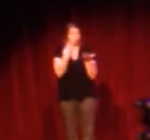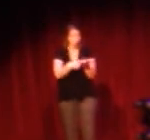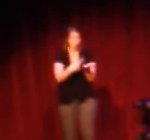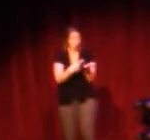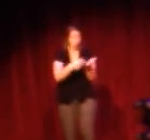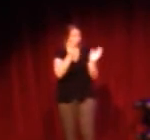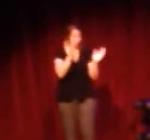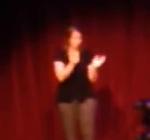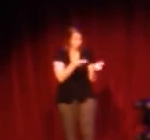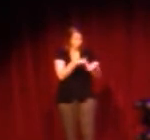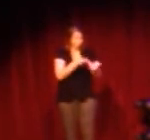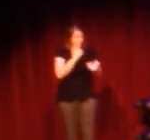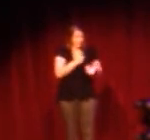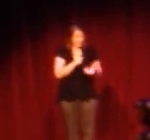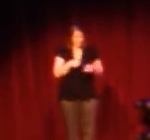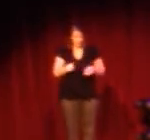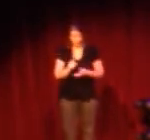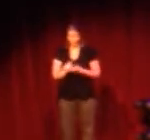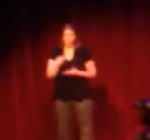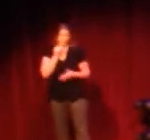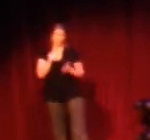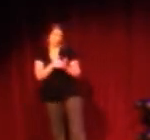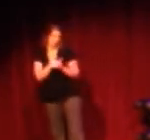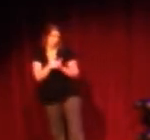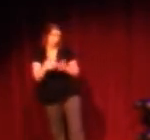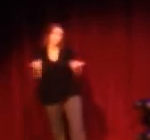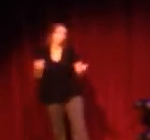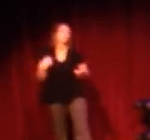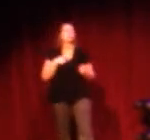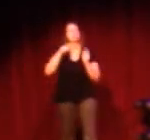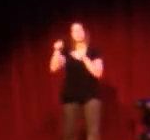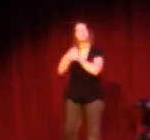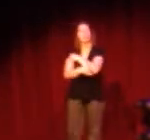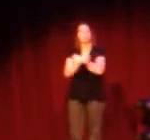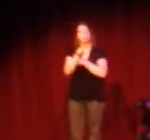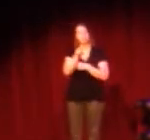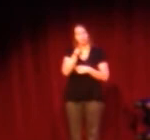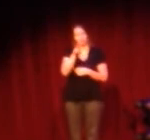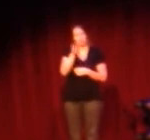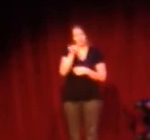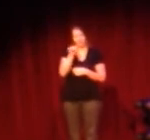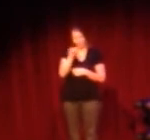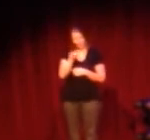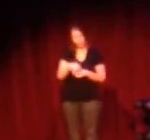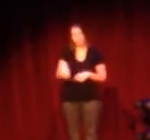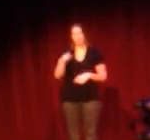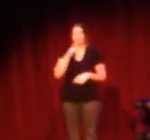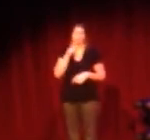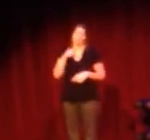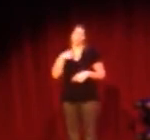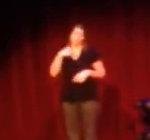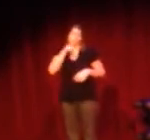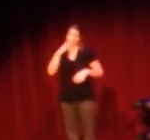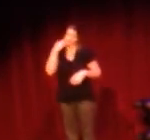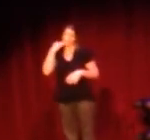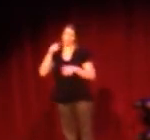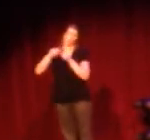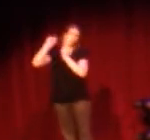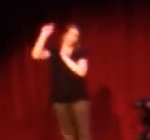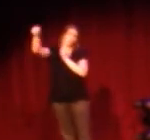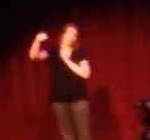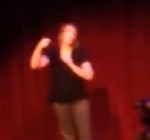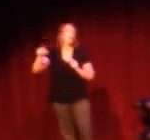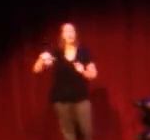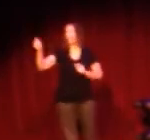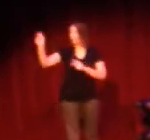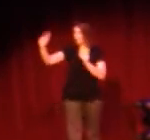just takes one at a time. When we went to Dubai, I've never been that far from home. That's real crazy. And we're playing for people from the complete other